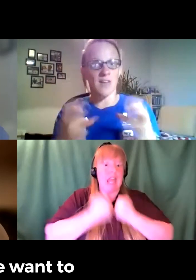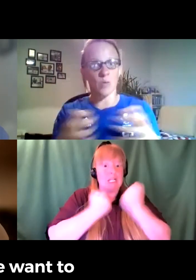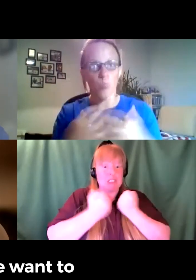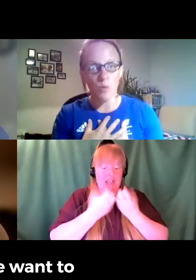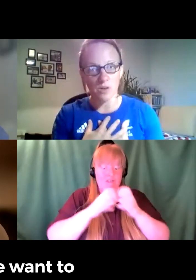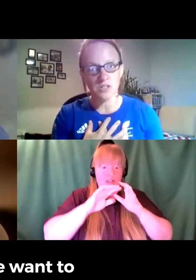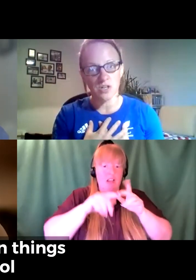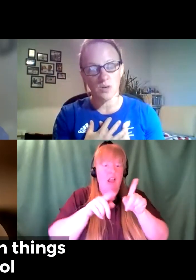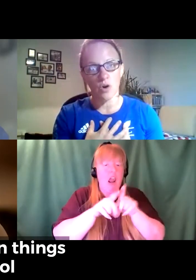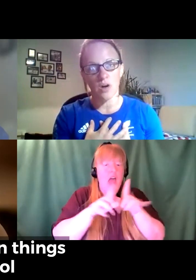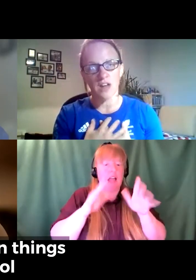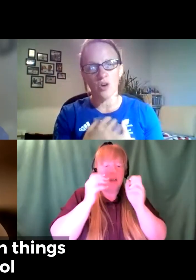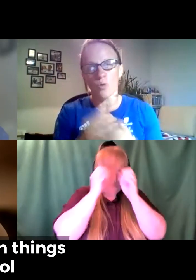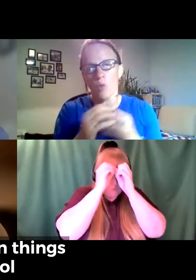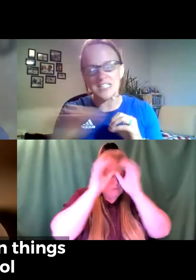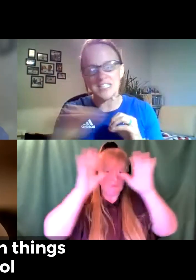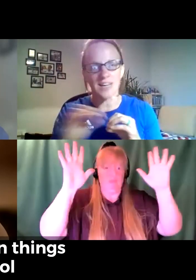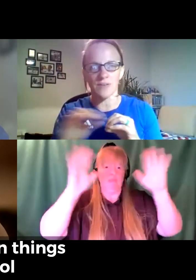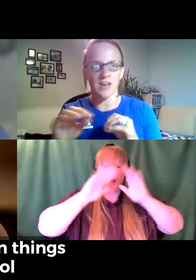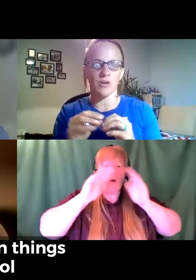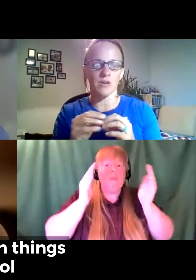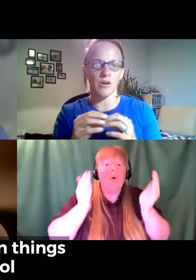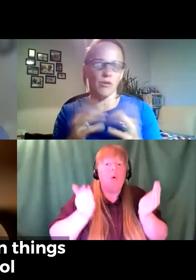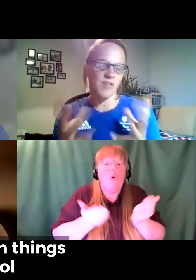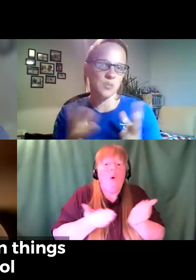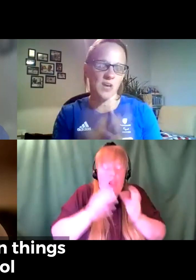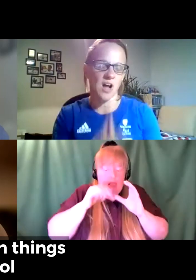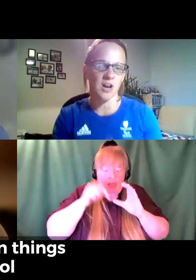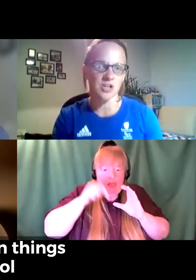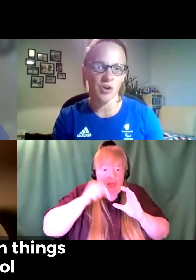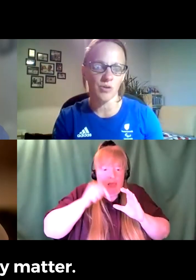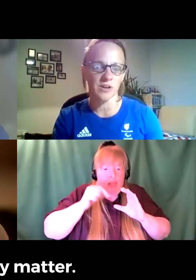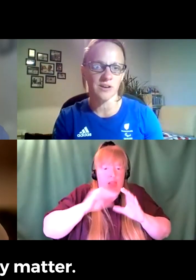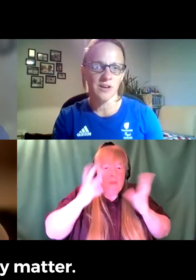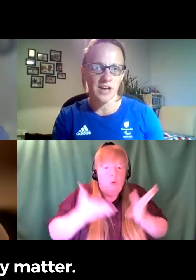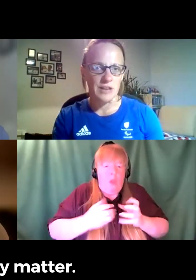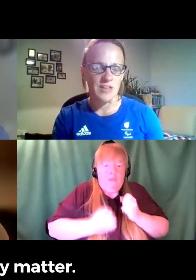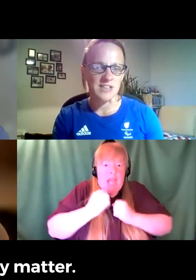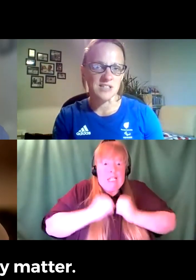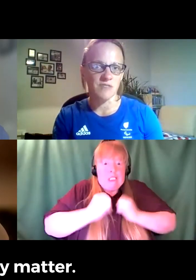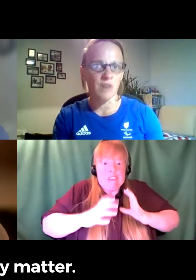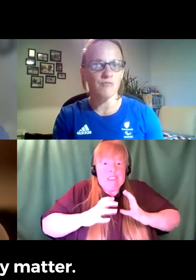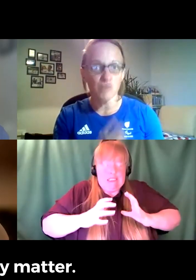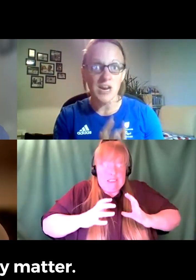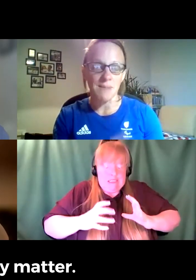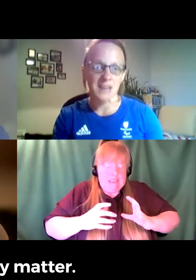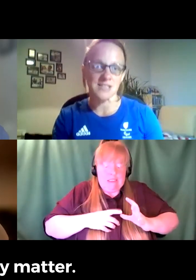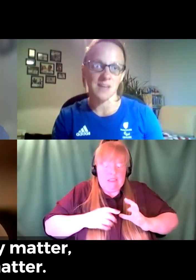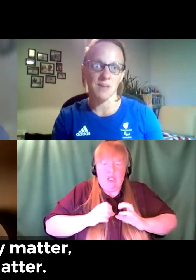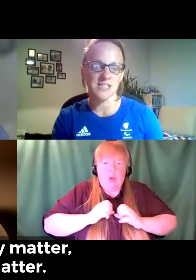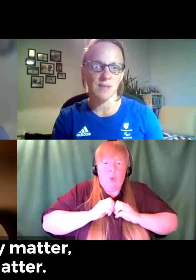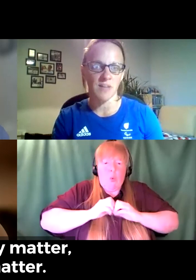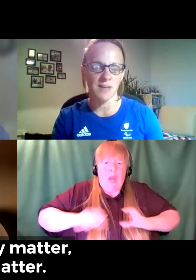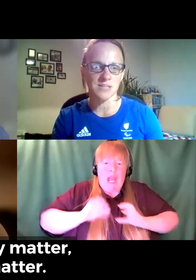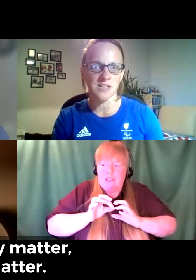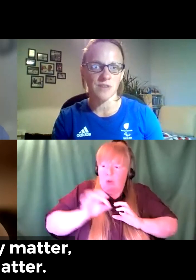way that we want to, and not waste any of it on things that we can't control and things that don't really matter. They might